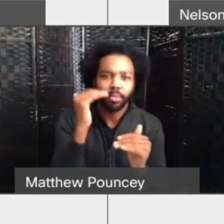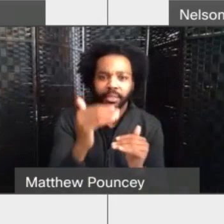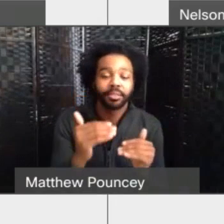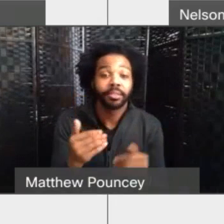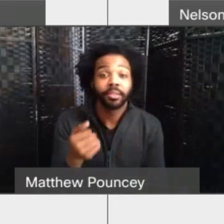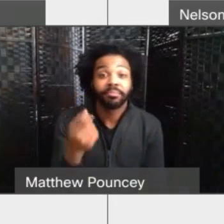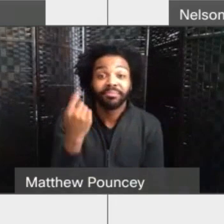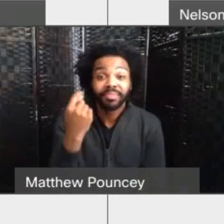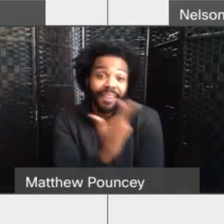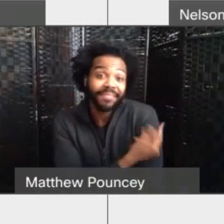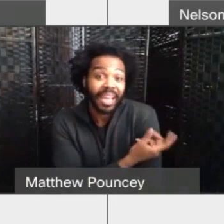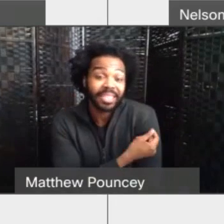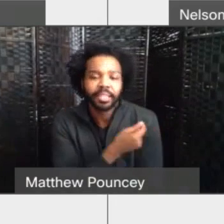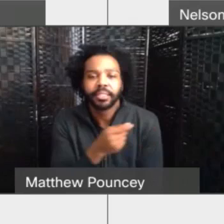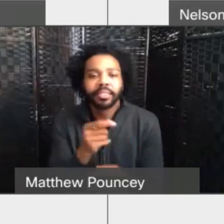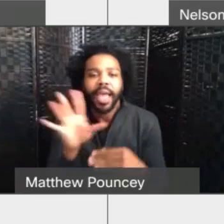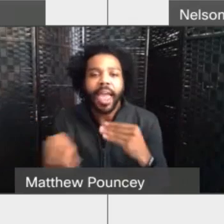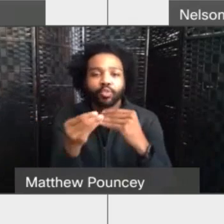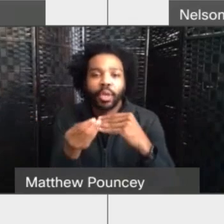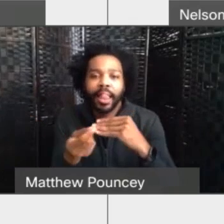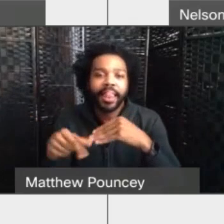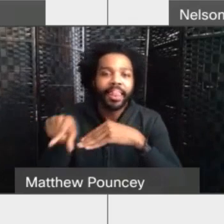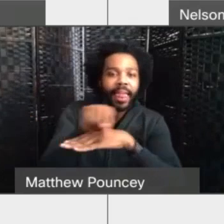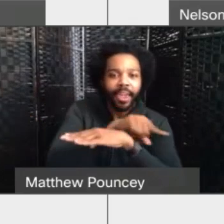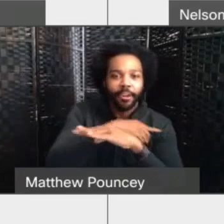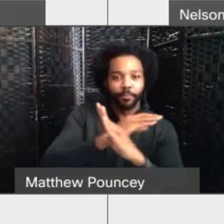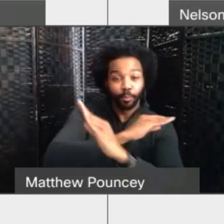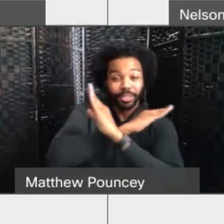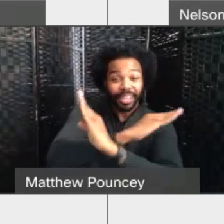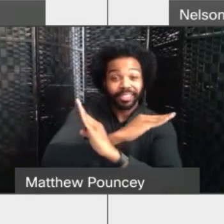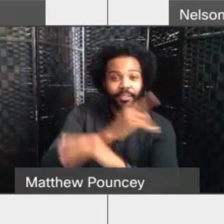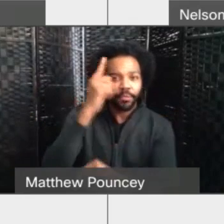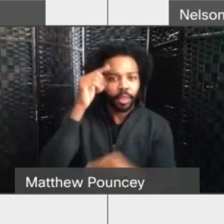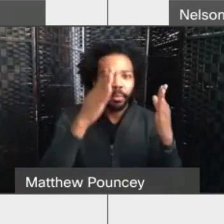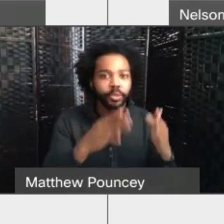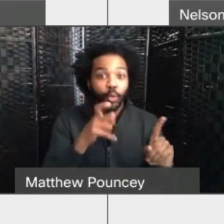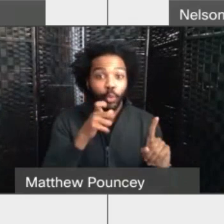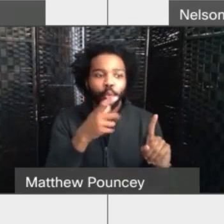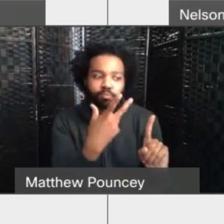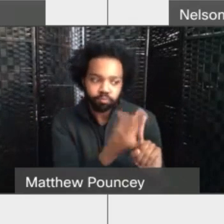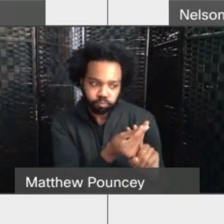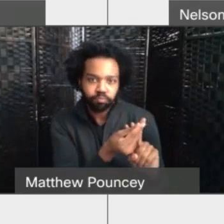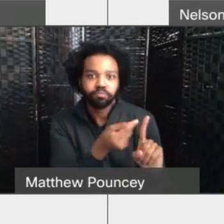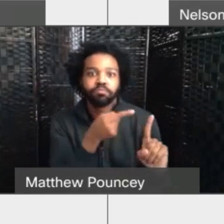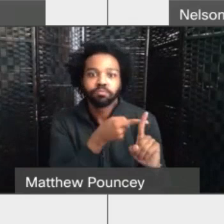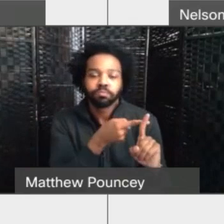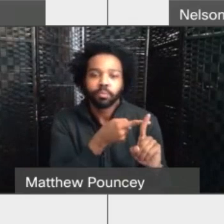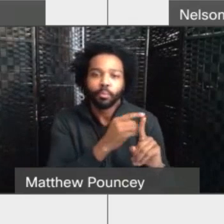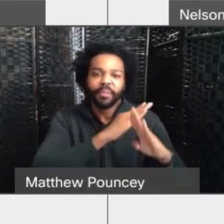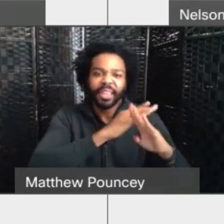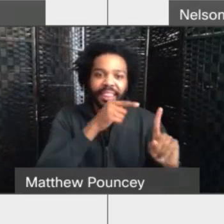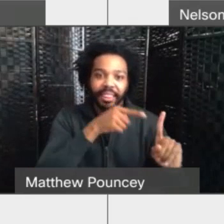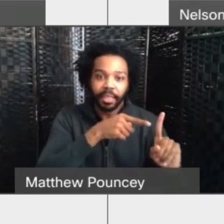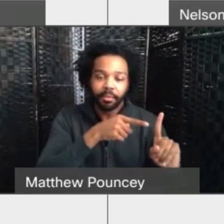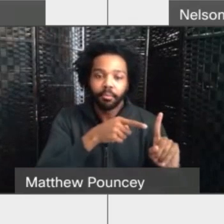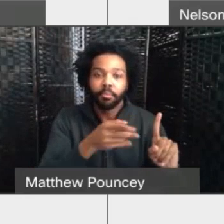protection. It's a layer of protection for the person who gets the vaccine, preventing them from getting ill